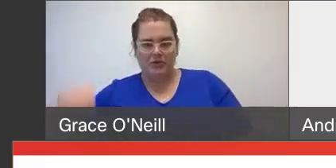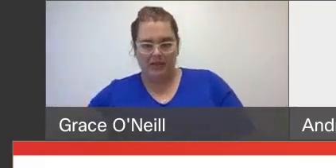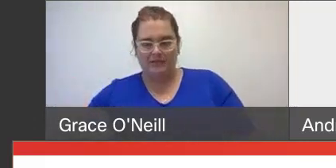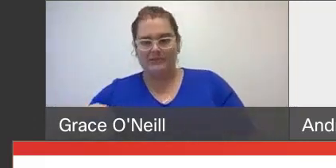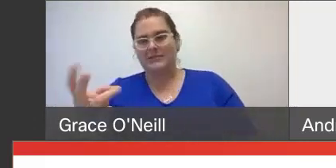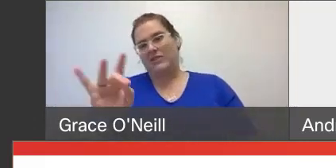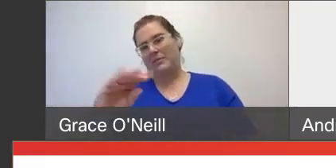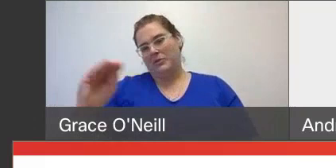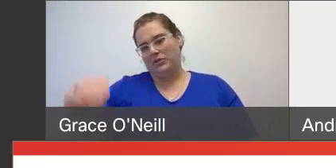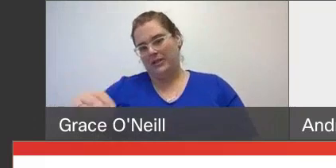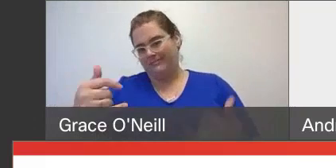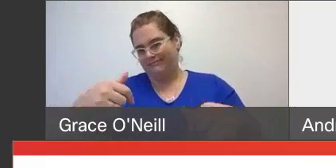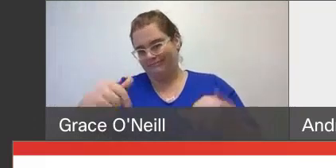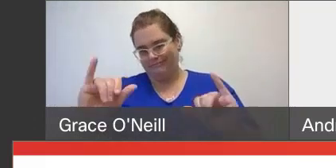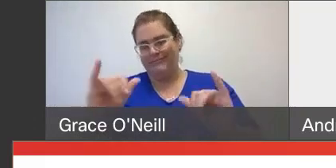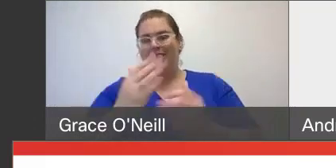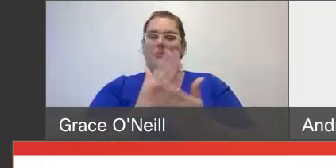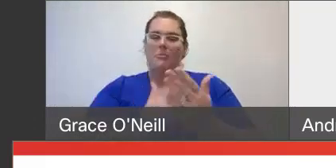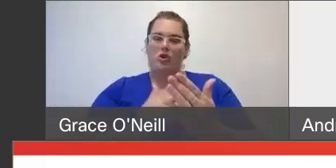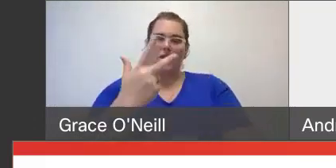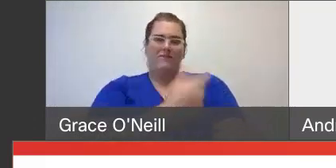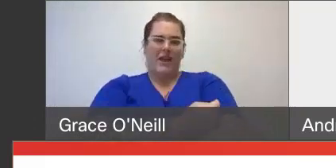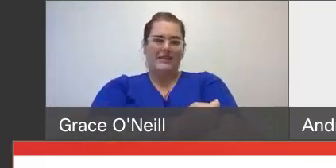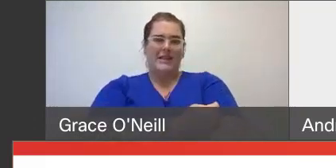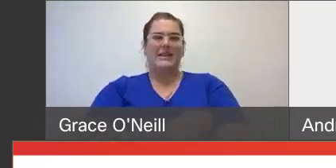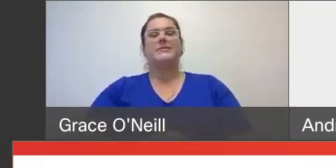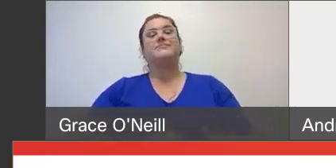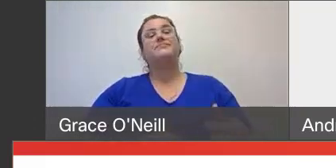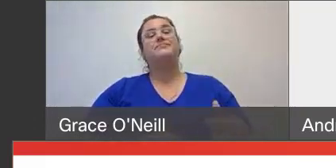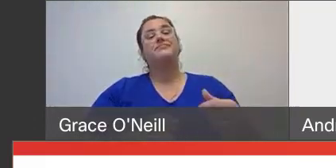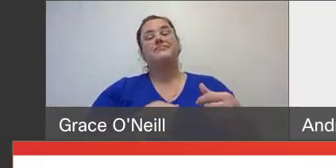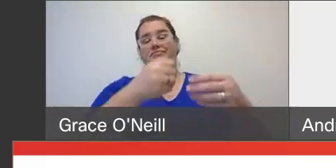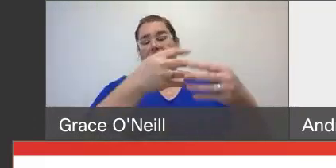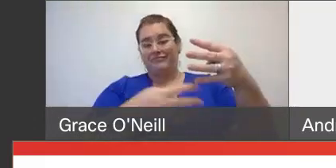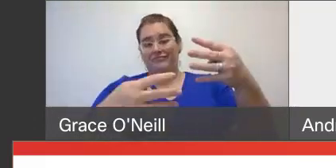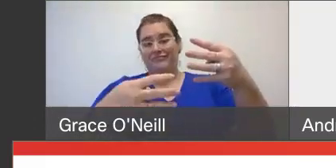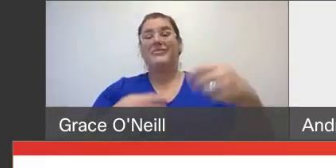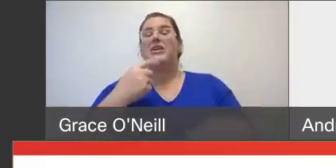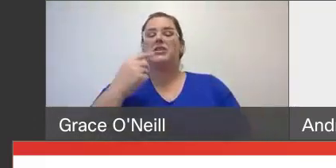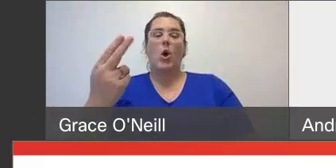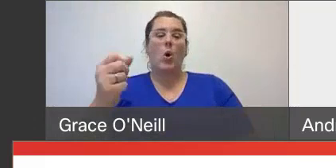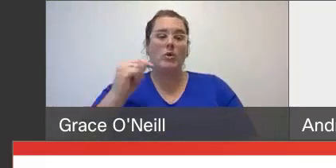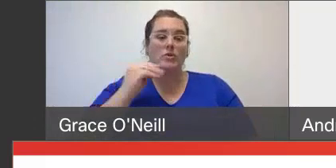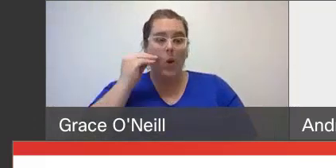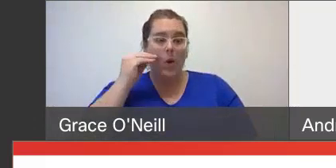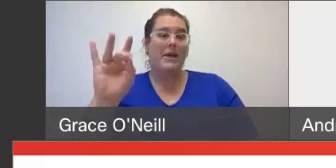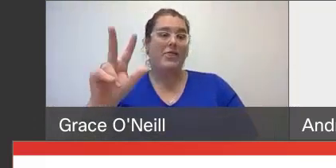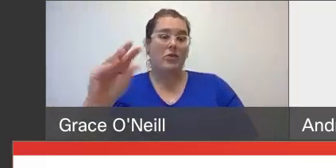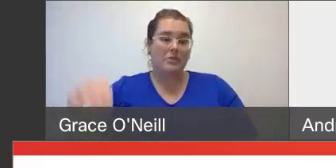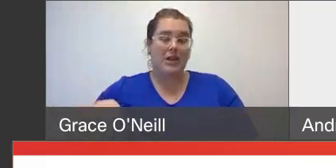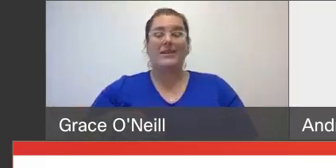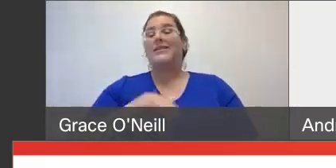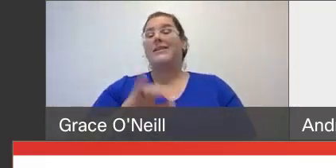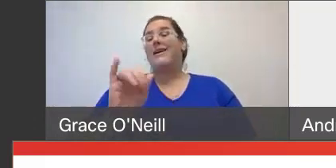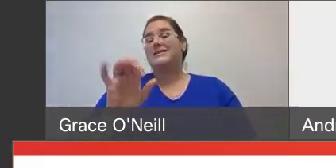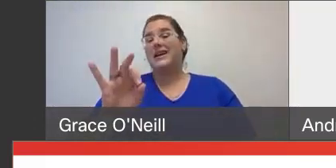vaccinated, 83% of people in host homes, 98% of people in ICFs,